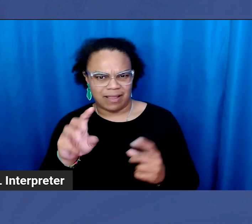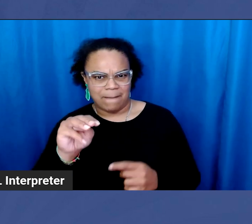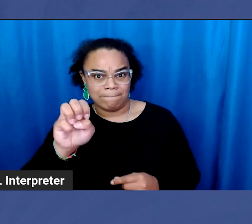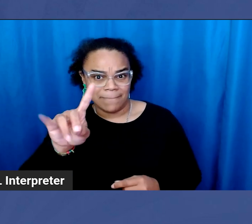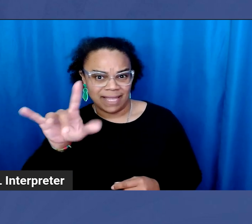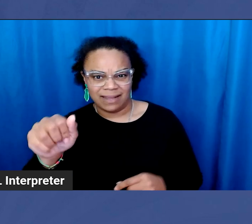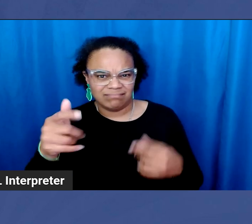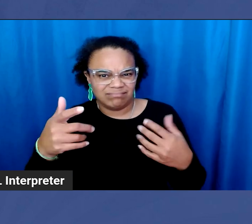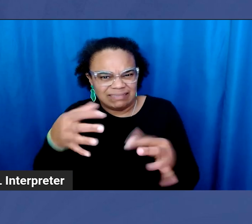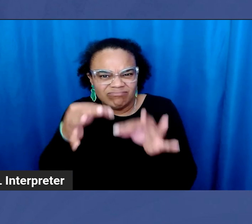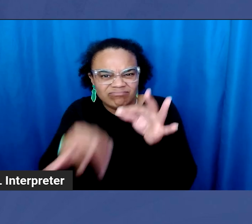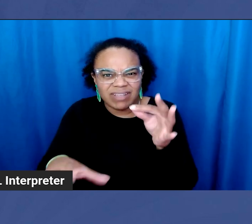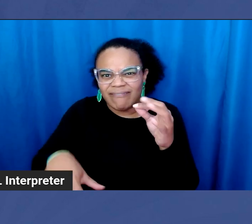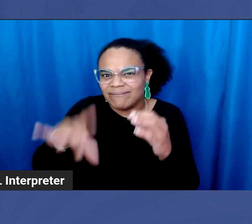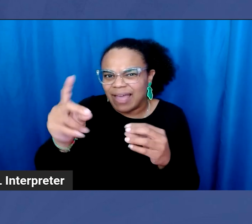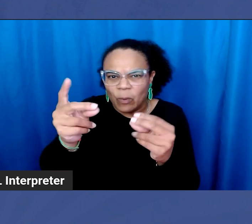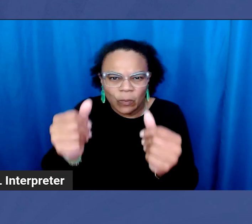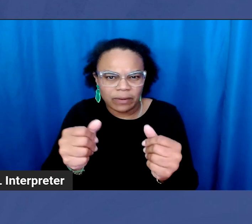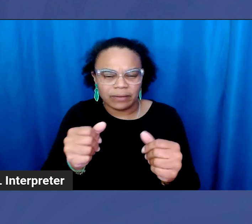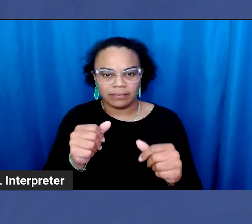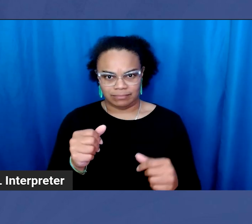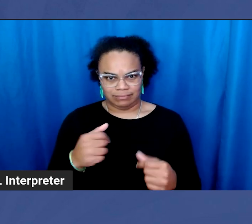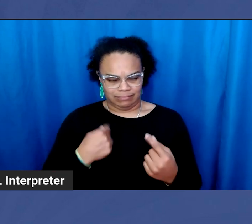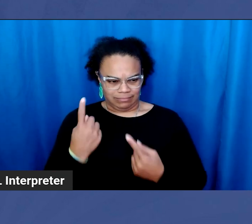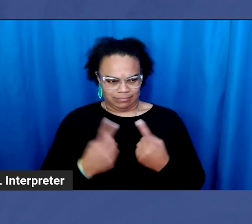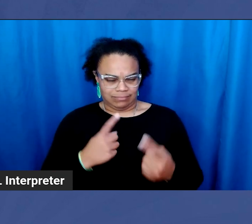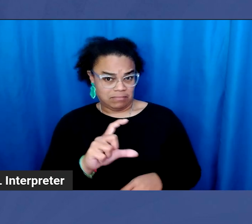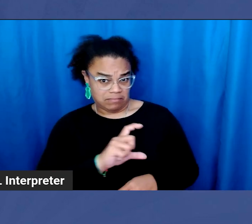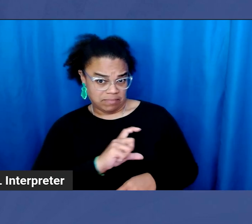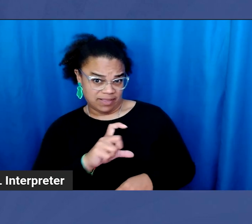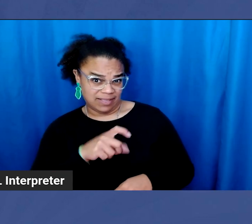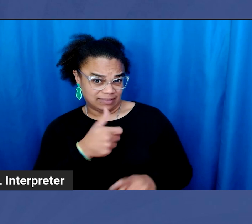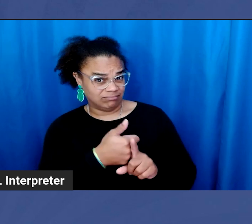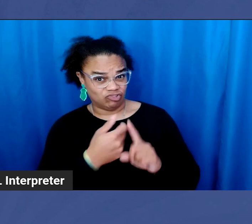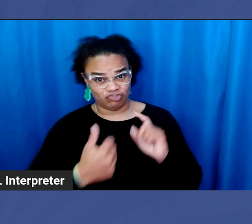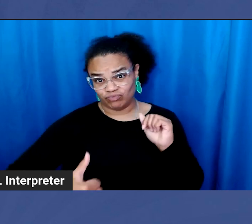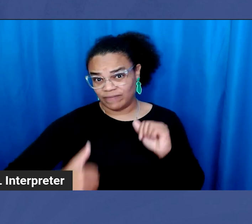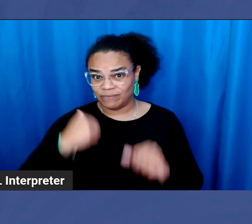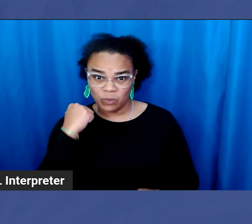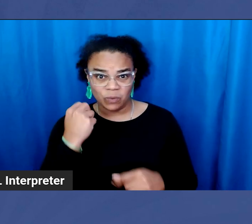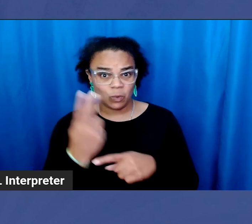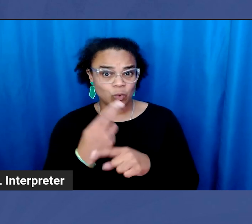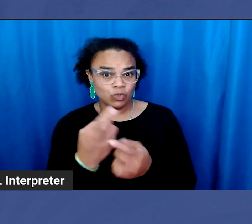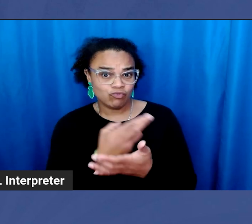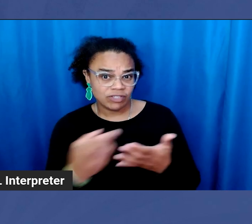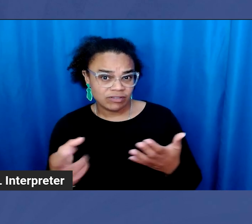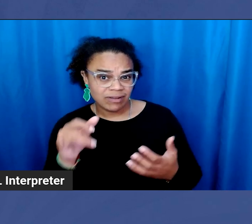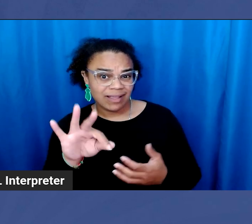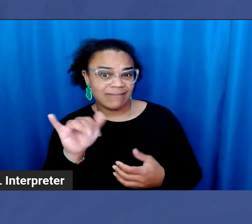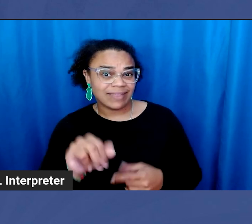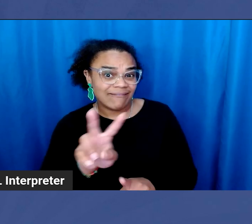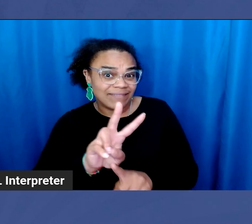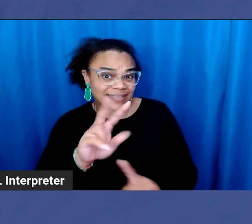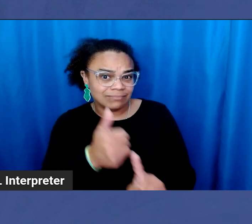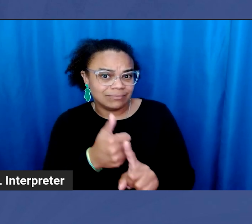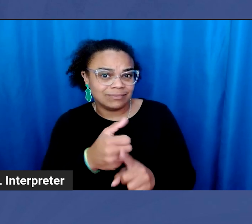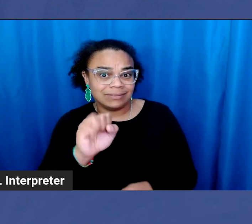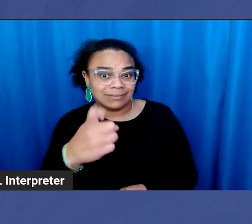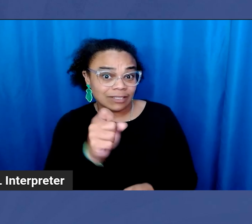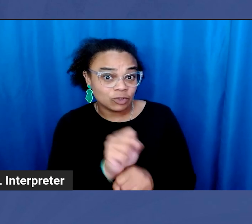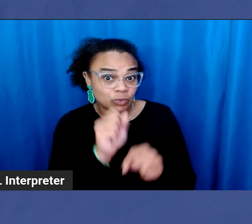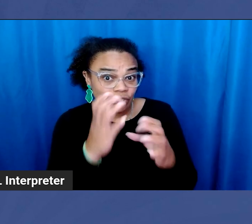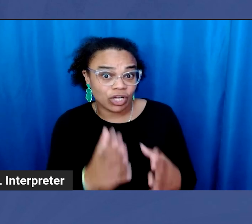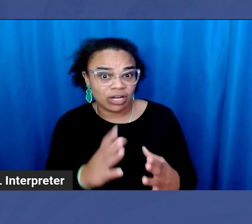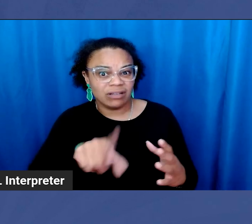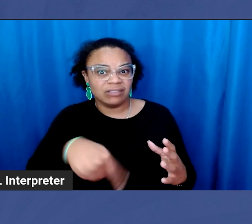clicks? This makes me wonder if the police simply refuse to put out any resources when the victim is a sex worker and thus been